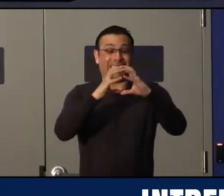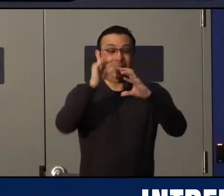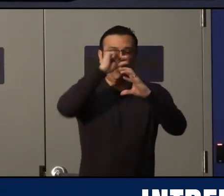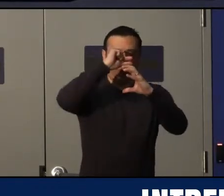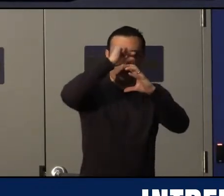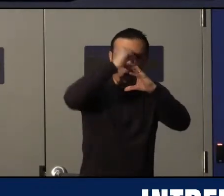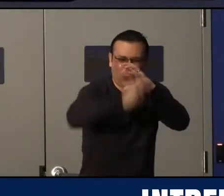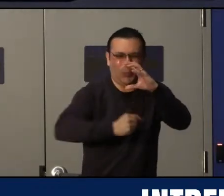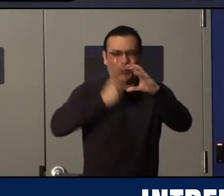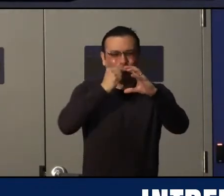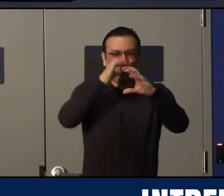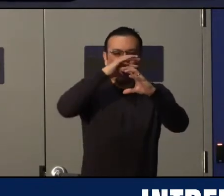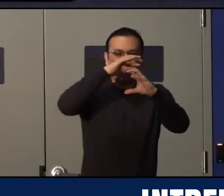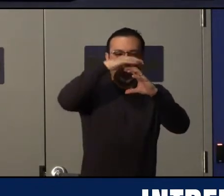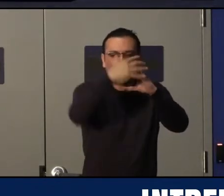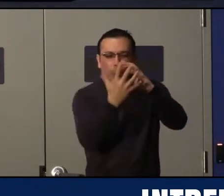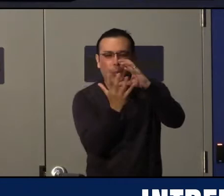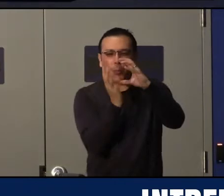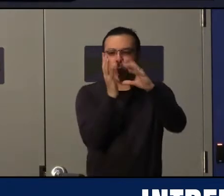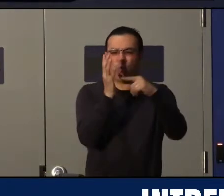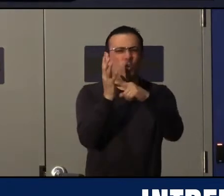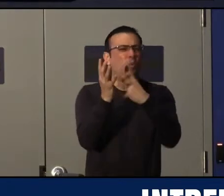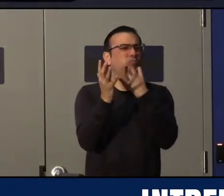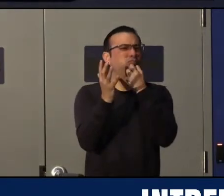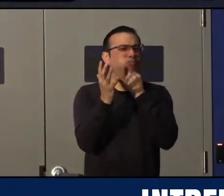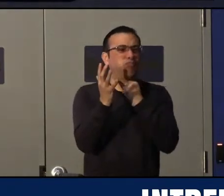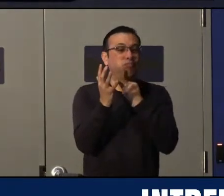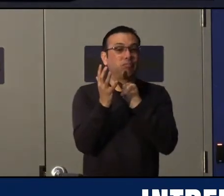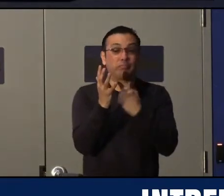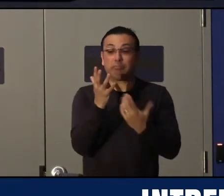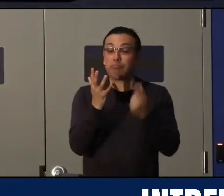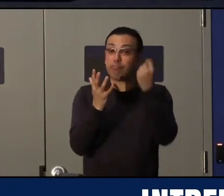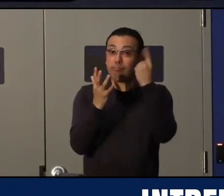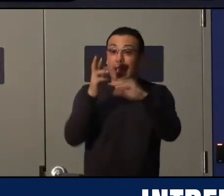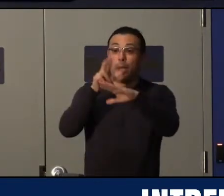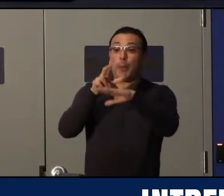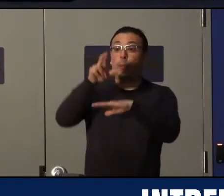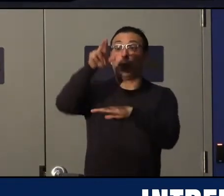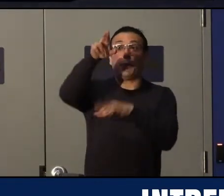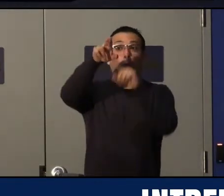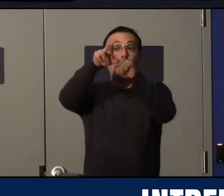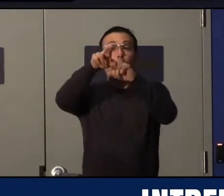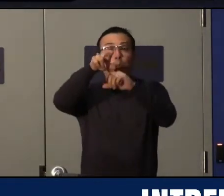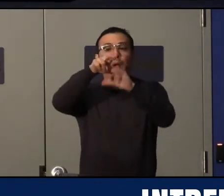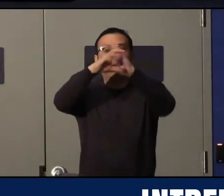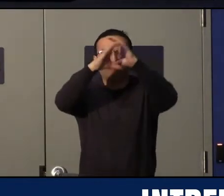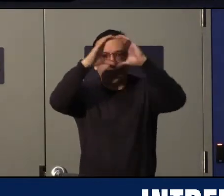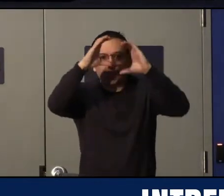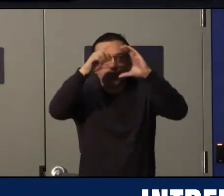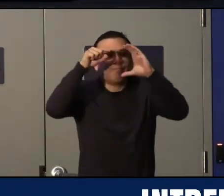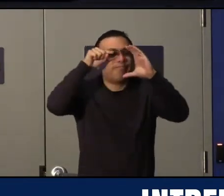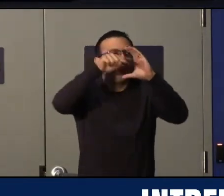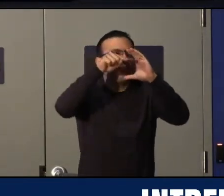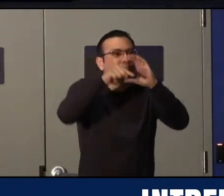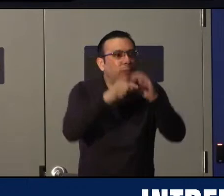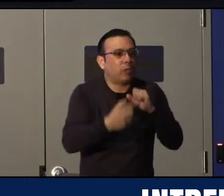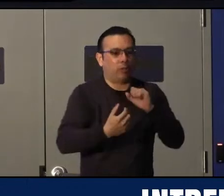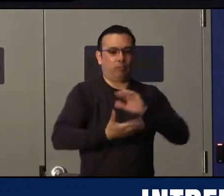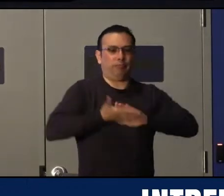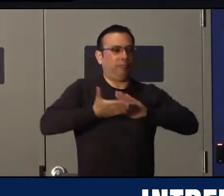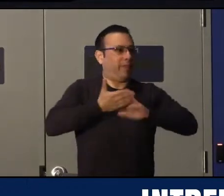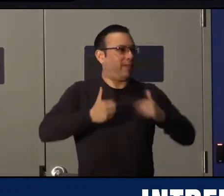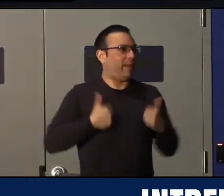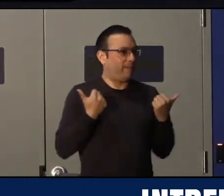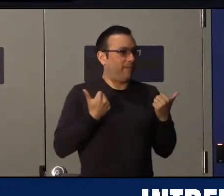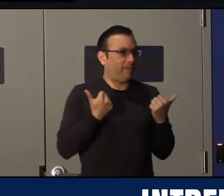us all. We build our spaceships as mechanical life support systems, like the ISS, to mimic as best